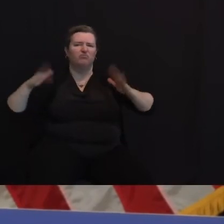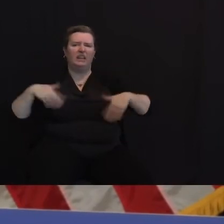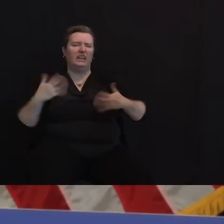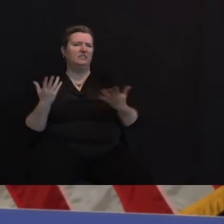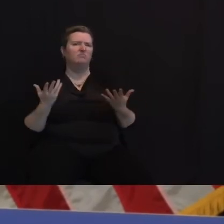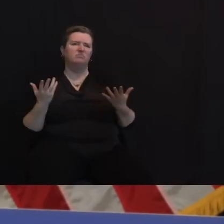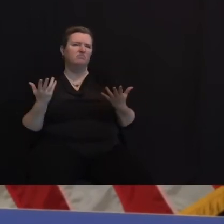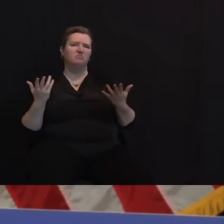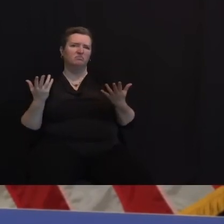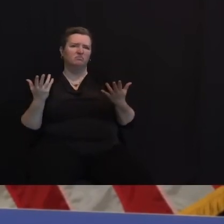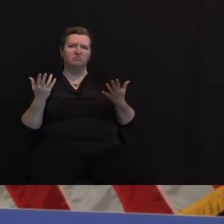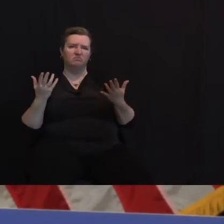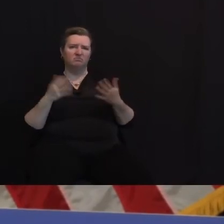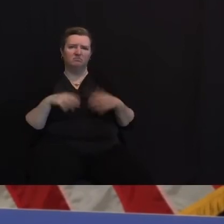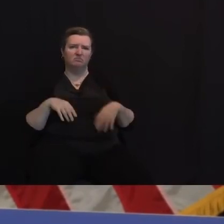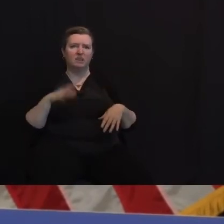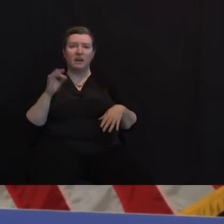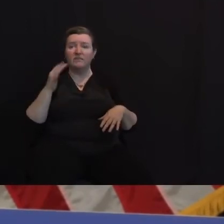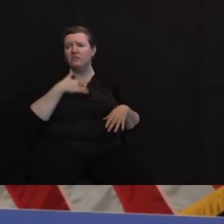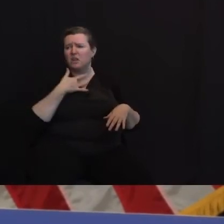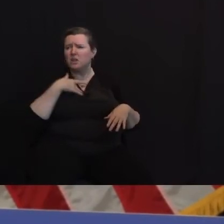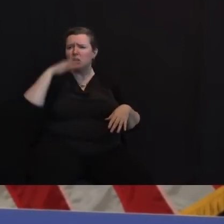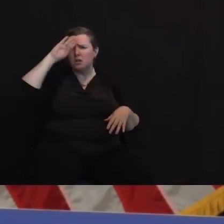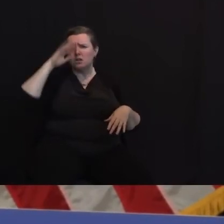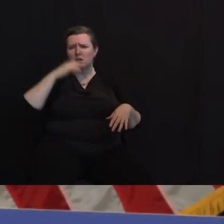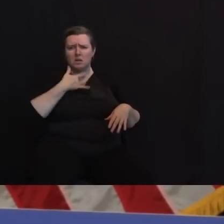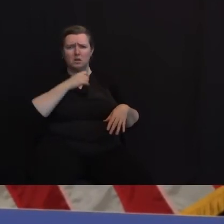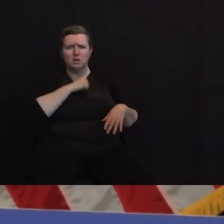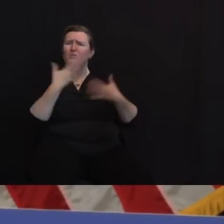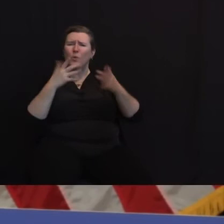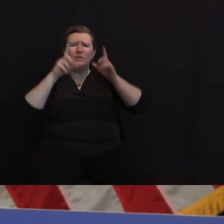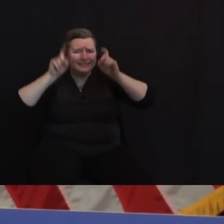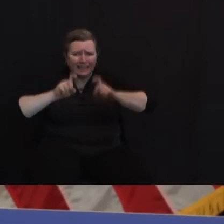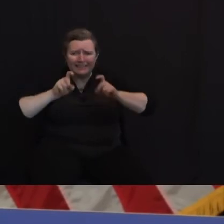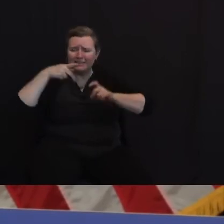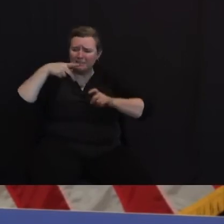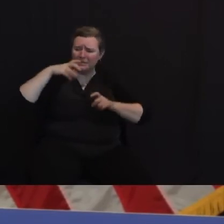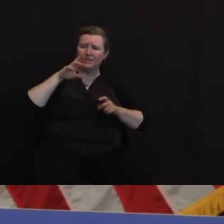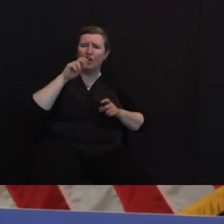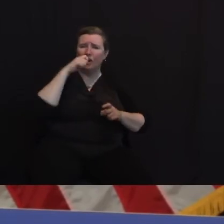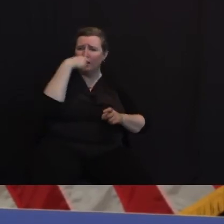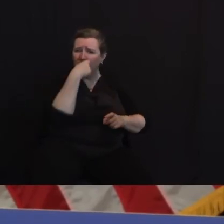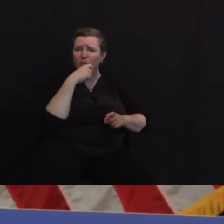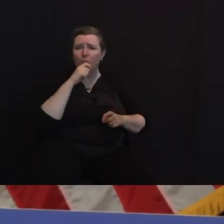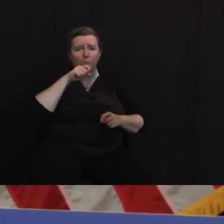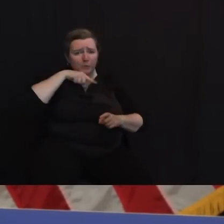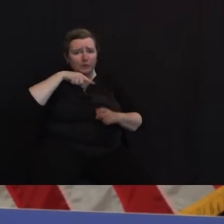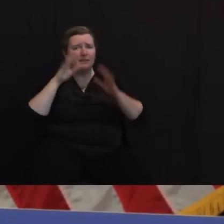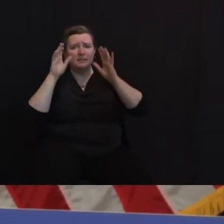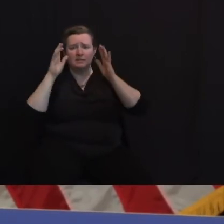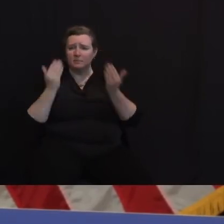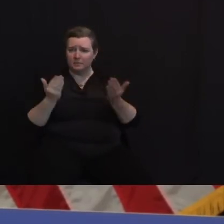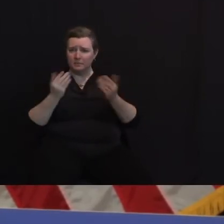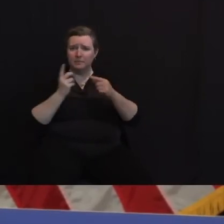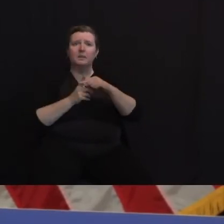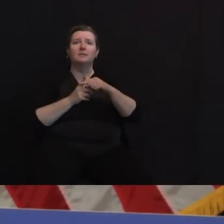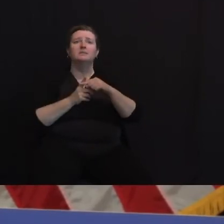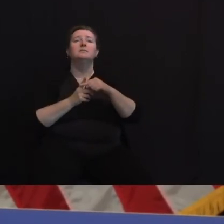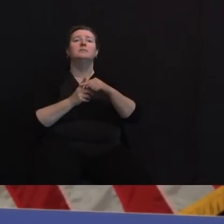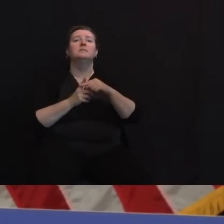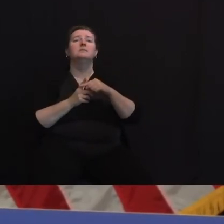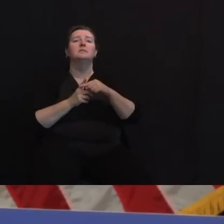has symptoms, they need to get tested, PCR tested, and as soon as it's positive, they shouldn't sort of be struggling with their symptoms. They should